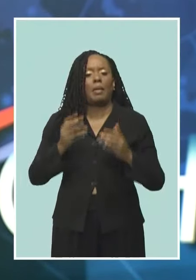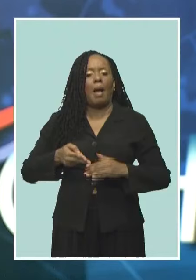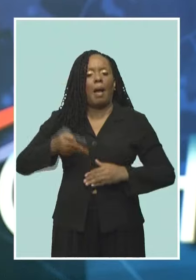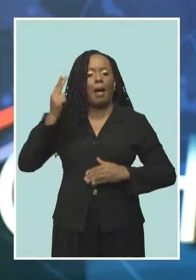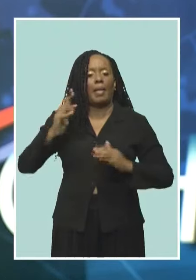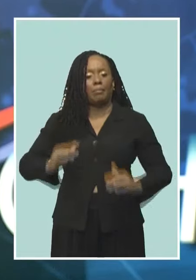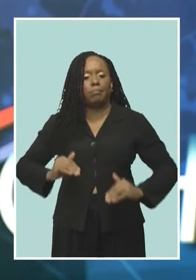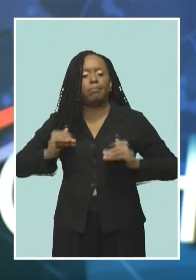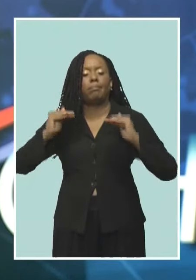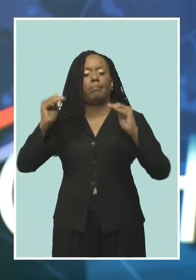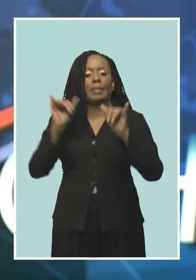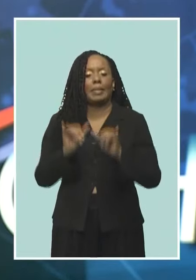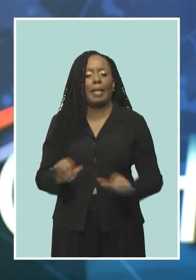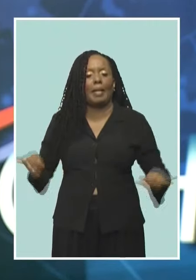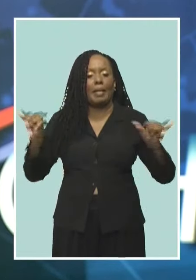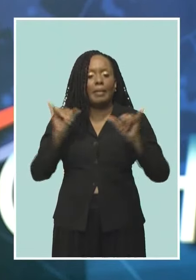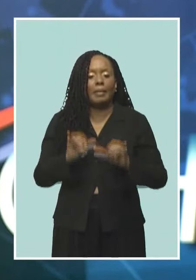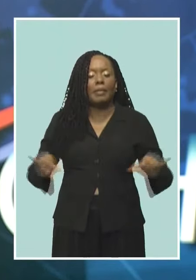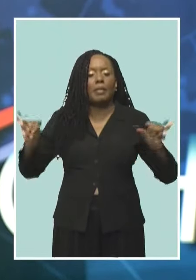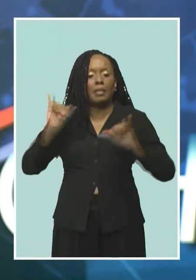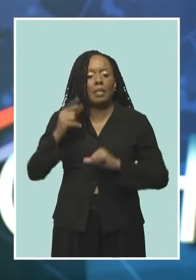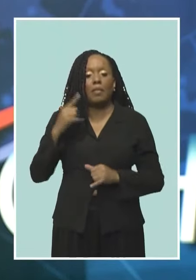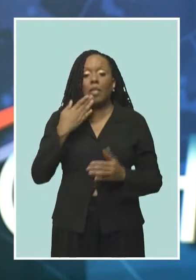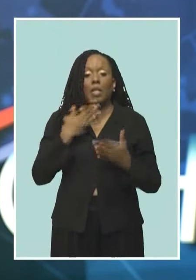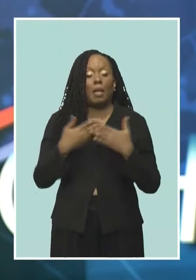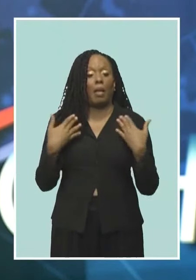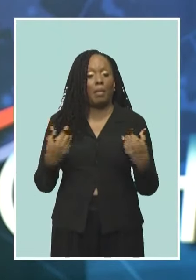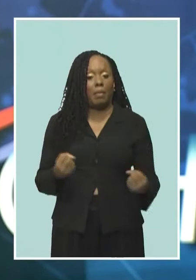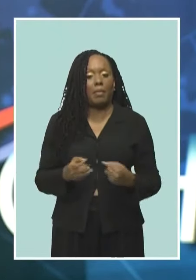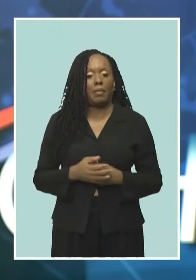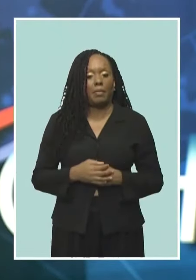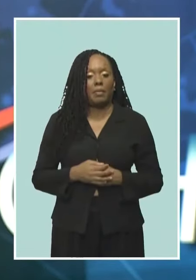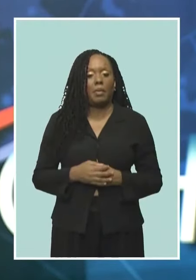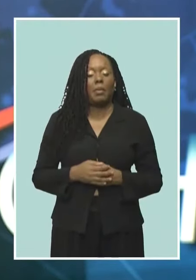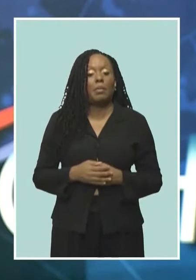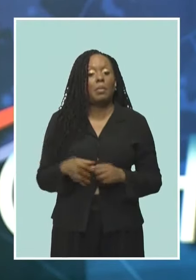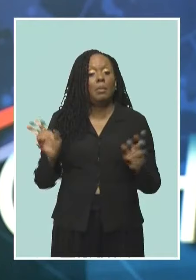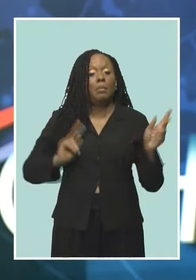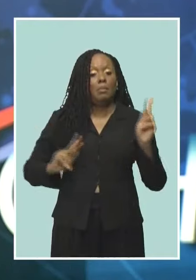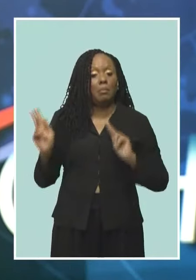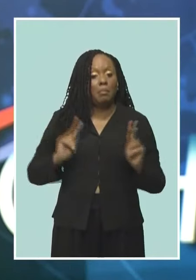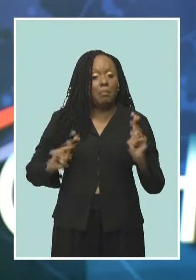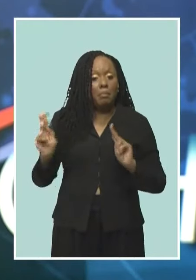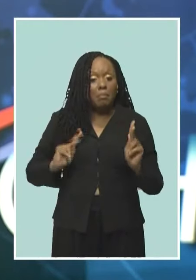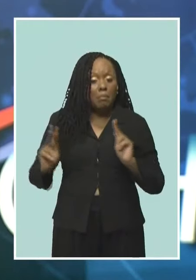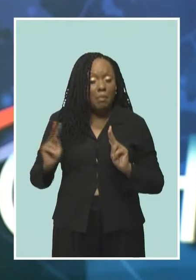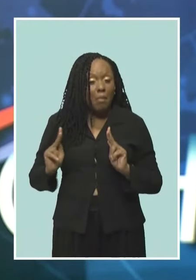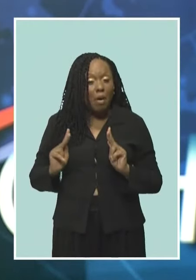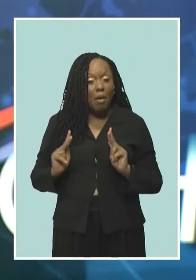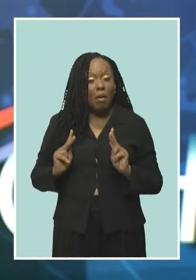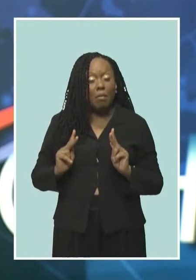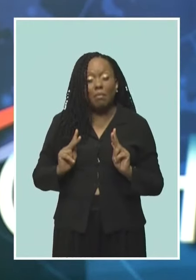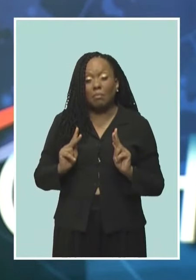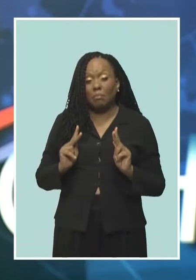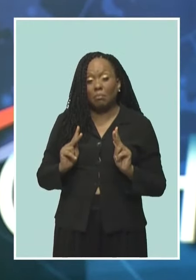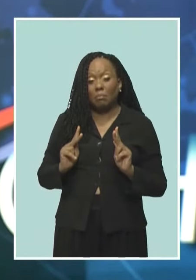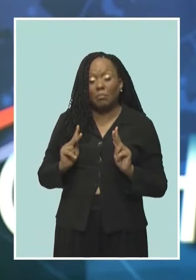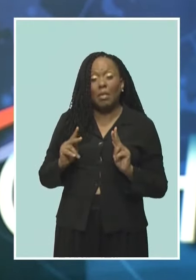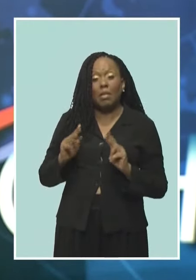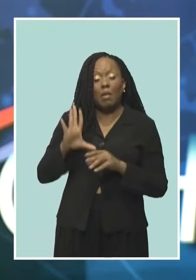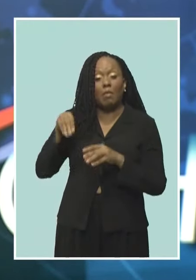public health practices. Consumers are being assured that most local manufacturers adhere to strict production standards, with